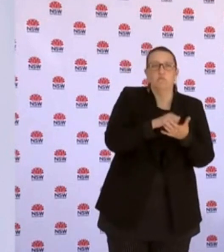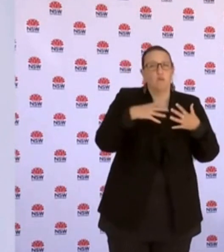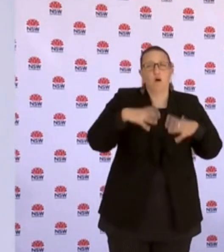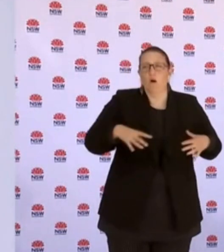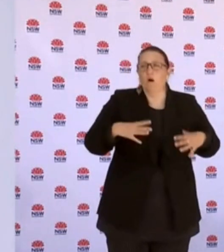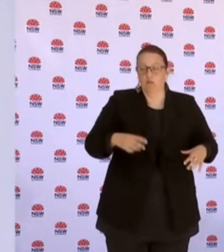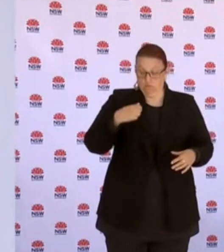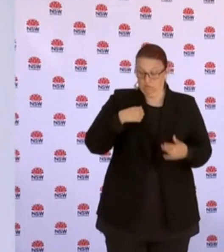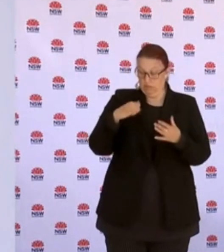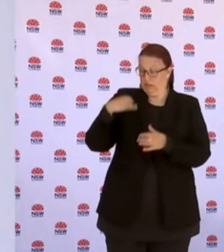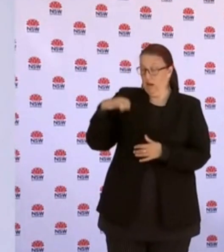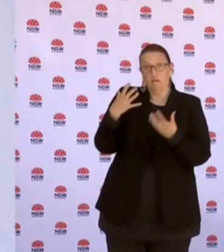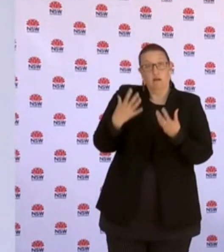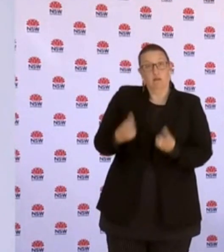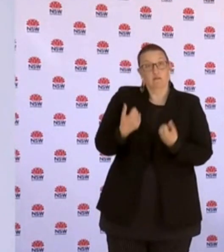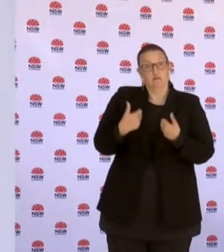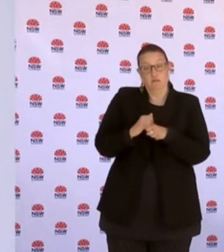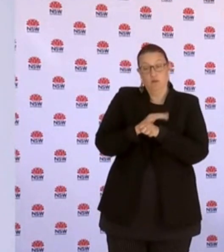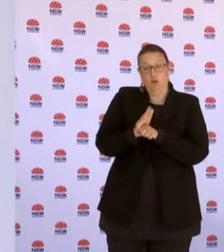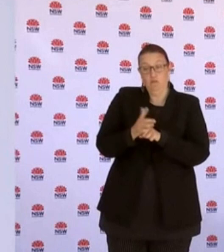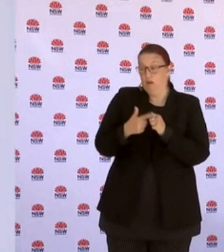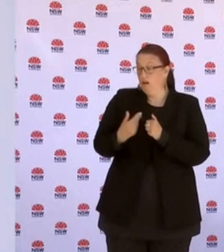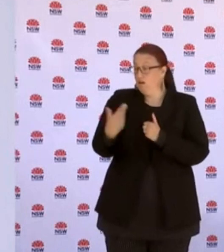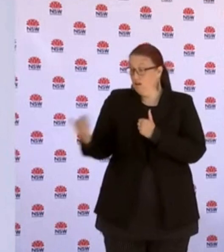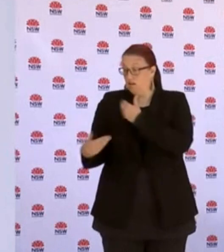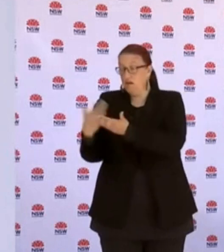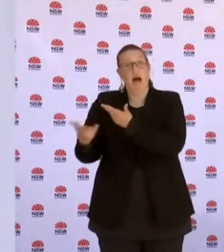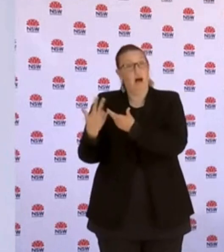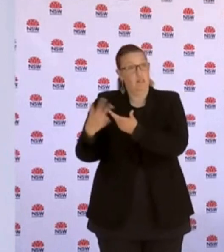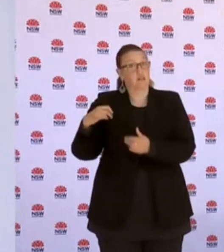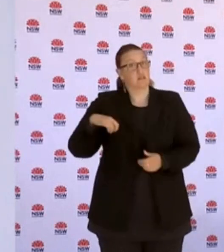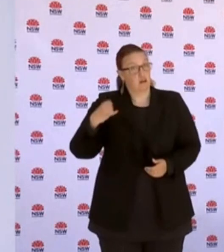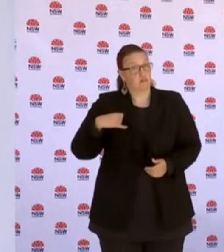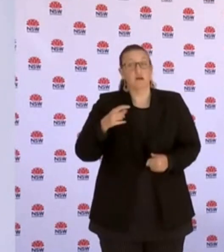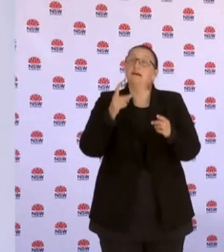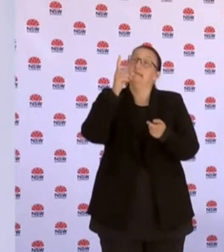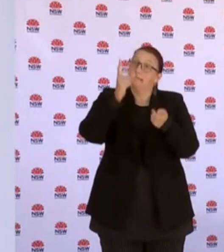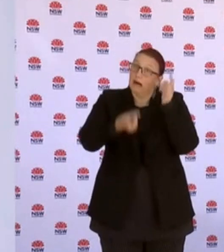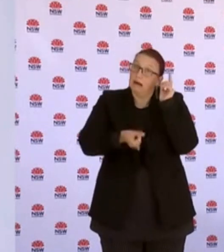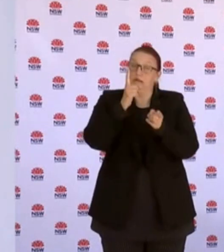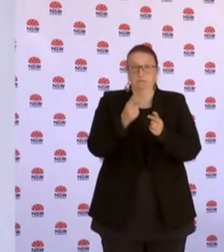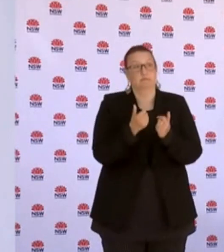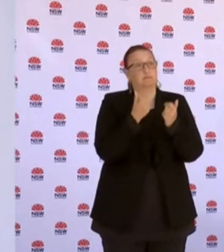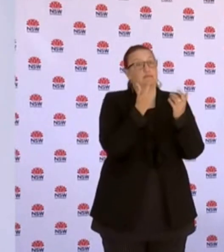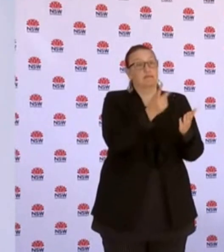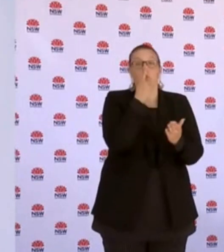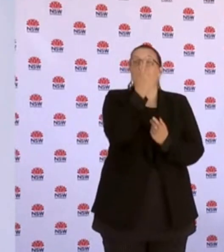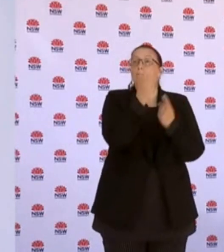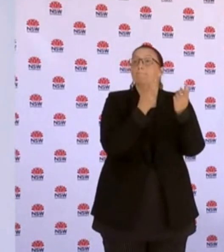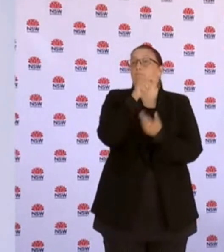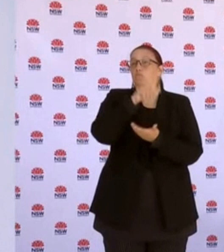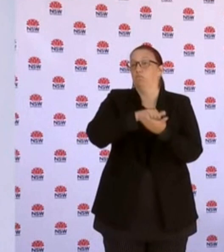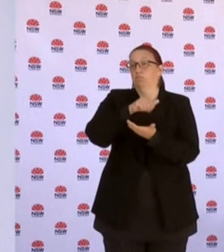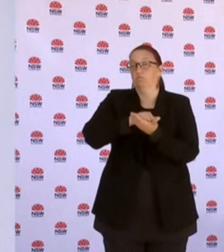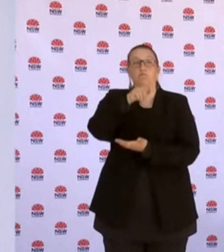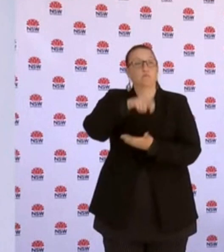other workers, and in some cases, transmission to patrons. So this again highlights the fact that when you're even out and about, and